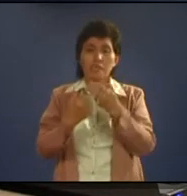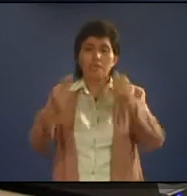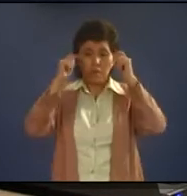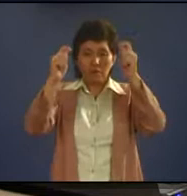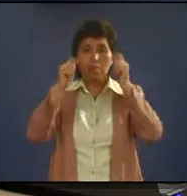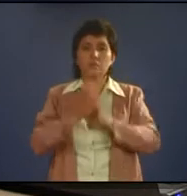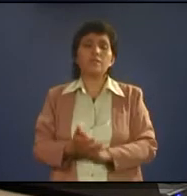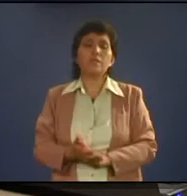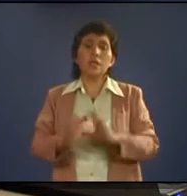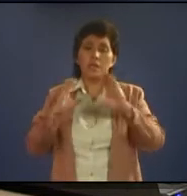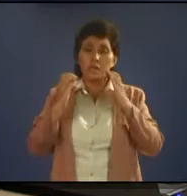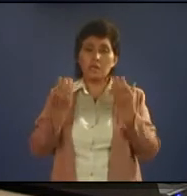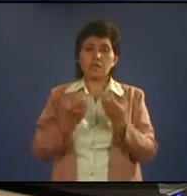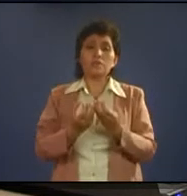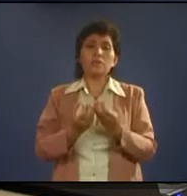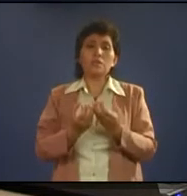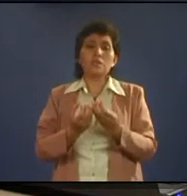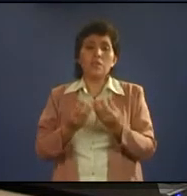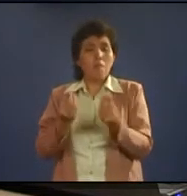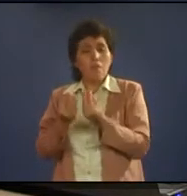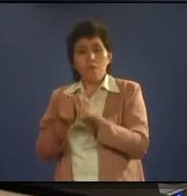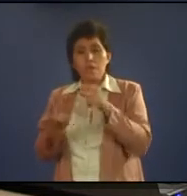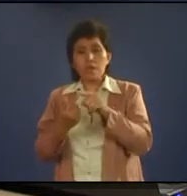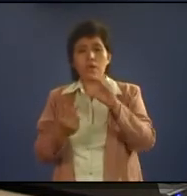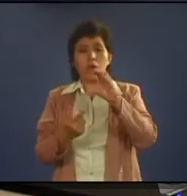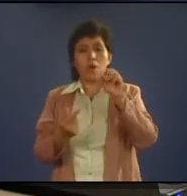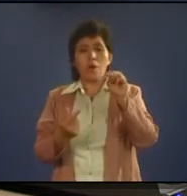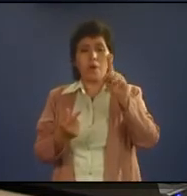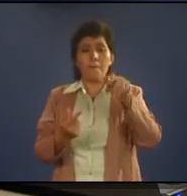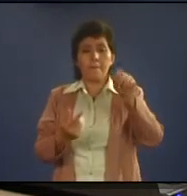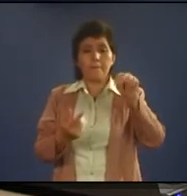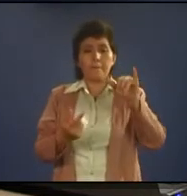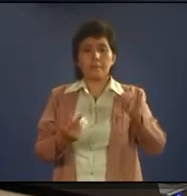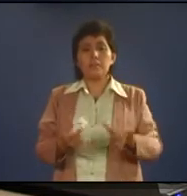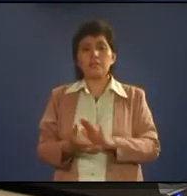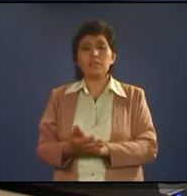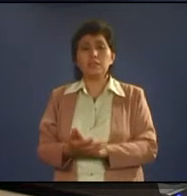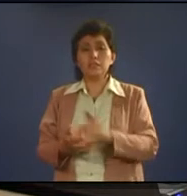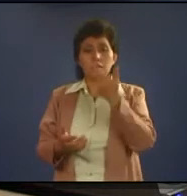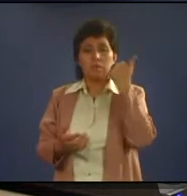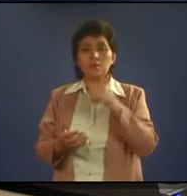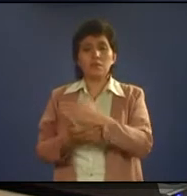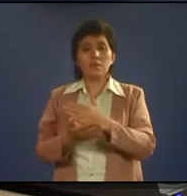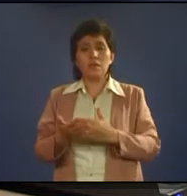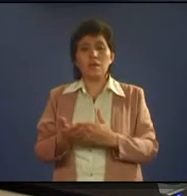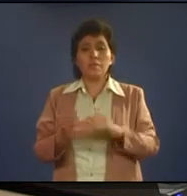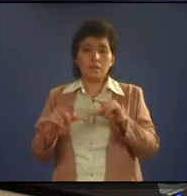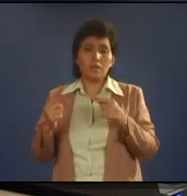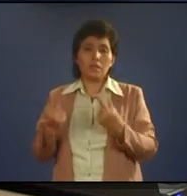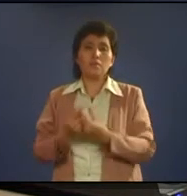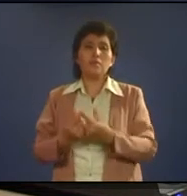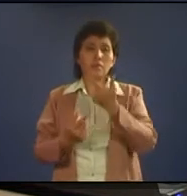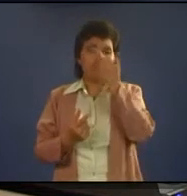for companies, okay? Most of them, they need to achieve some goals. They need to do businesses. Now, these are called task-oriented